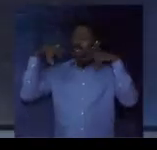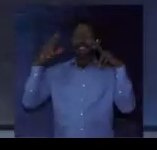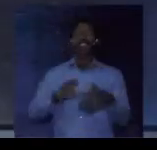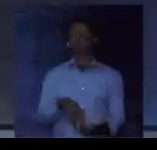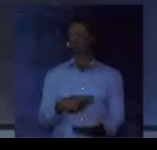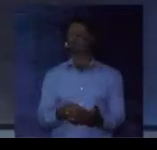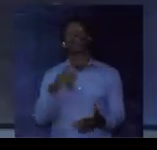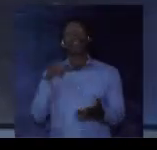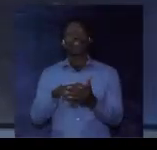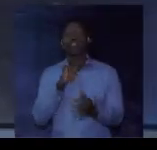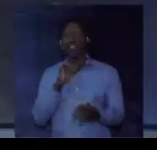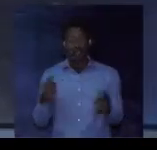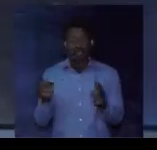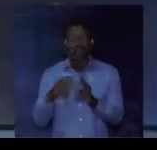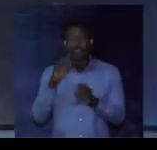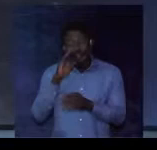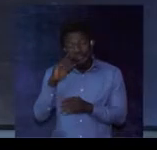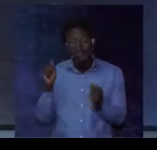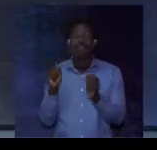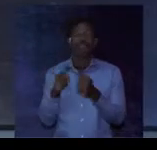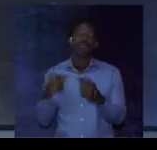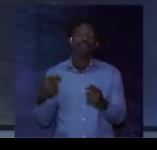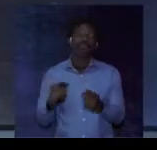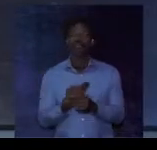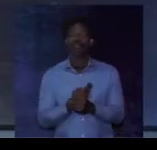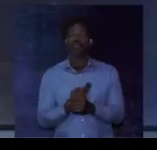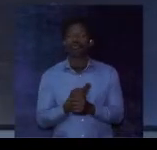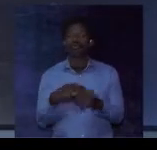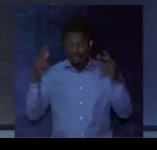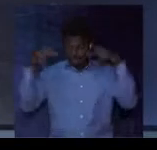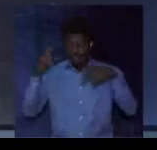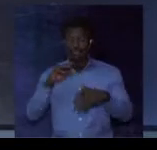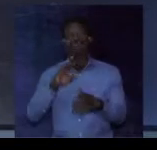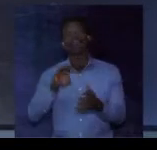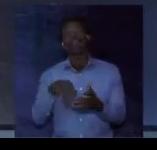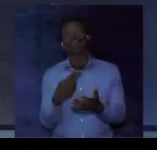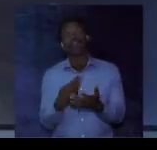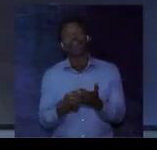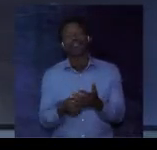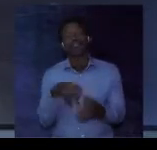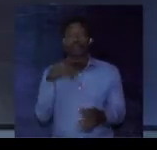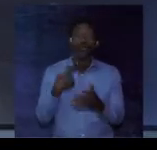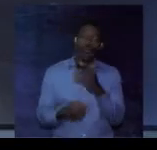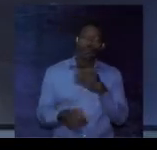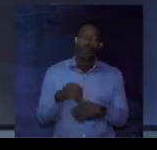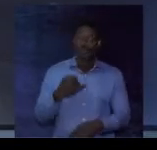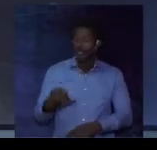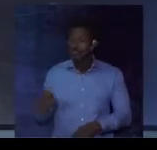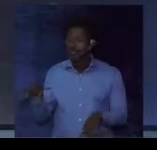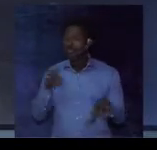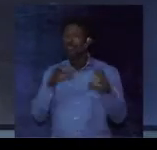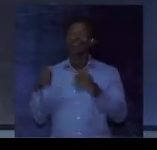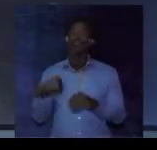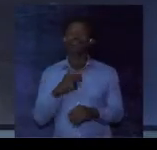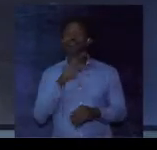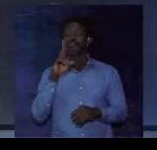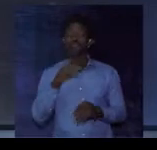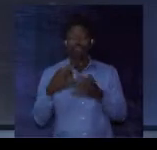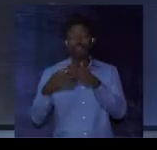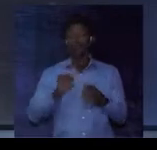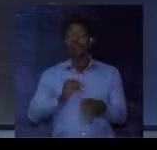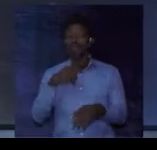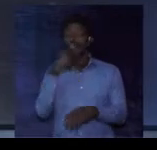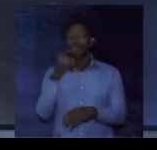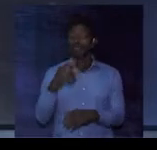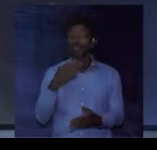is rainfall. This is very familiar to us, rainfall. So what instrument do we use for measuring rainfall? Before